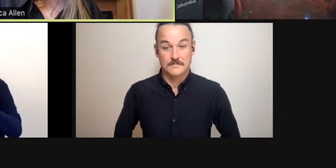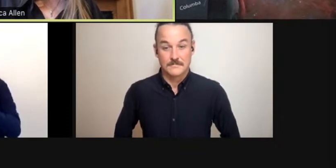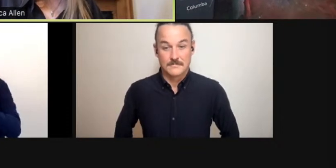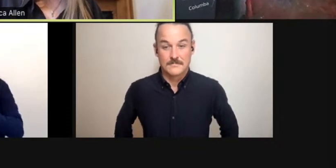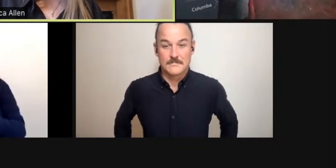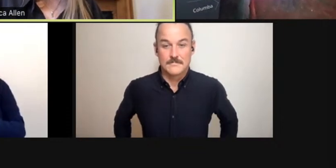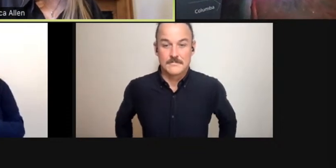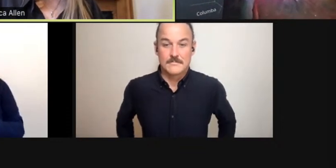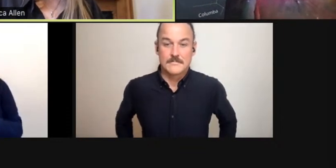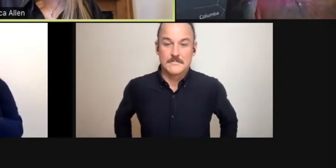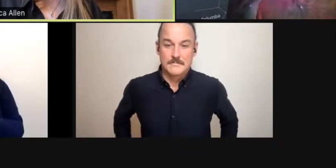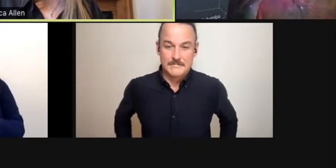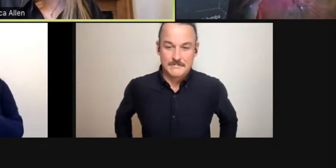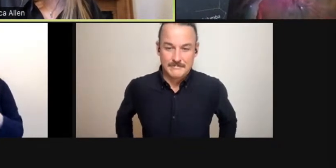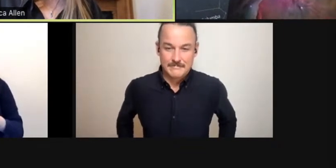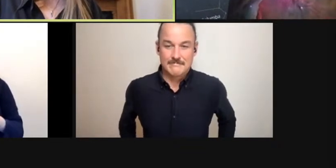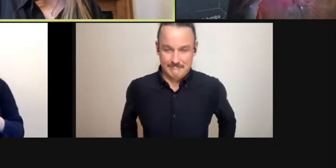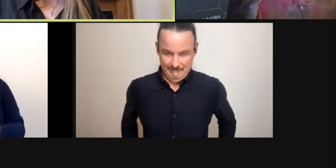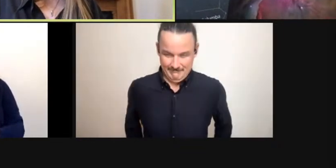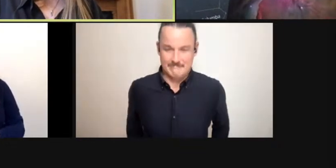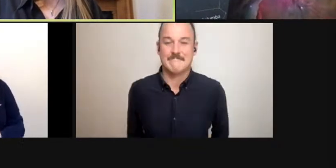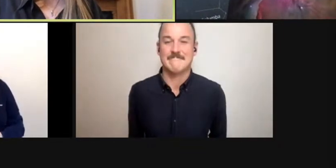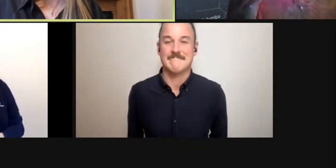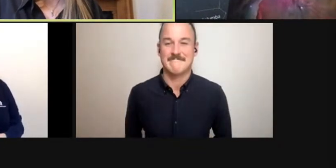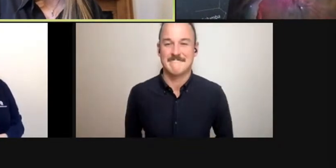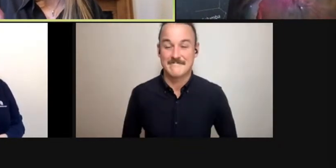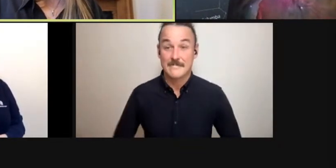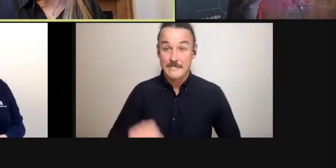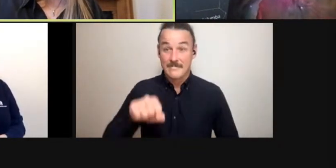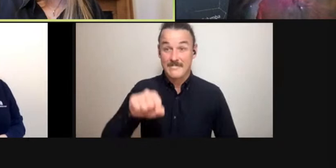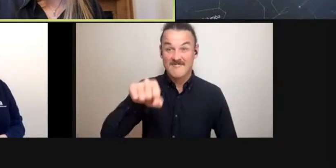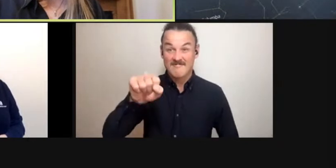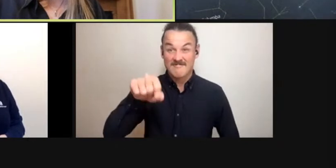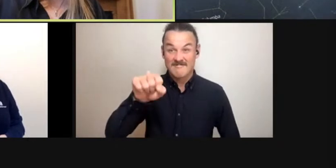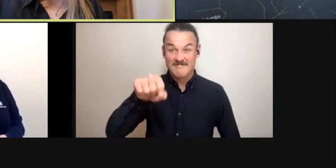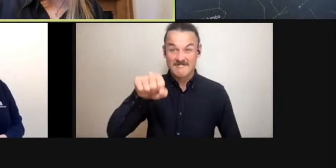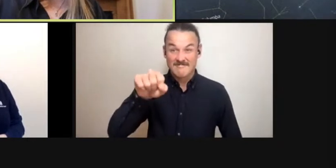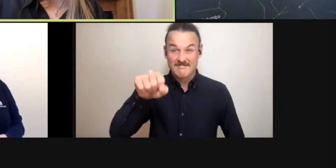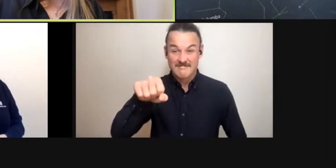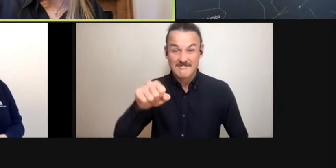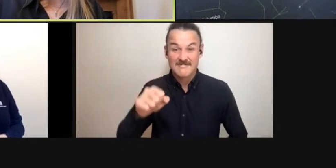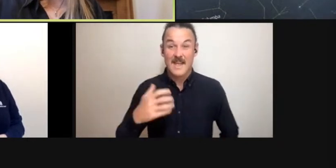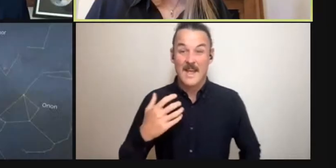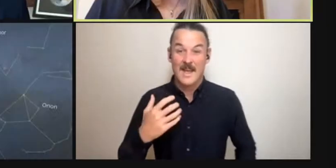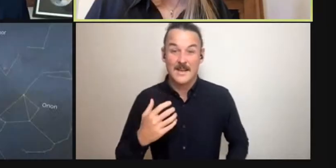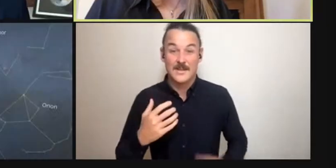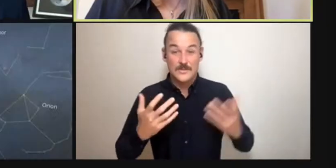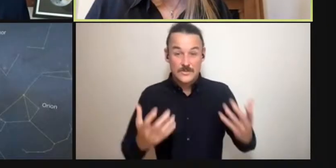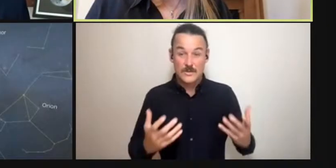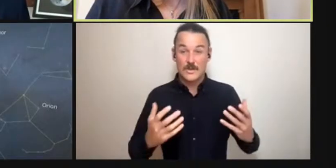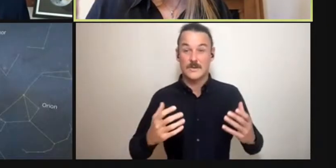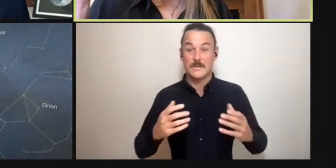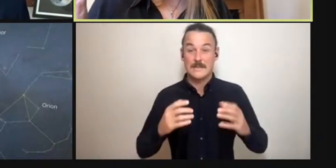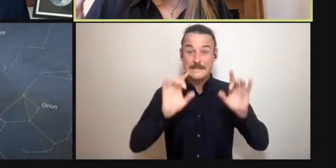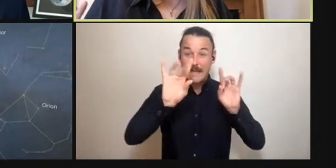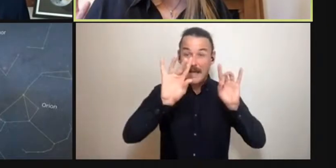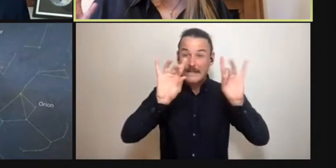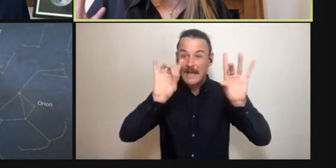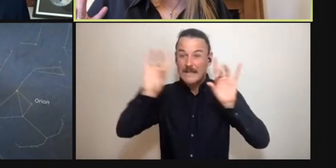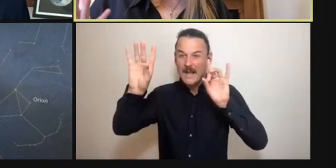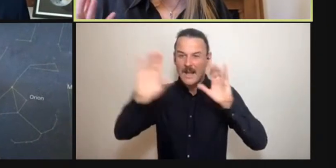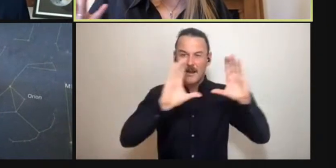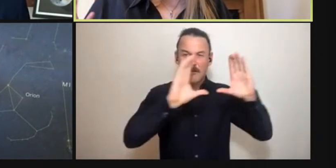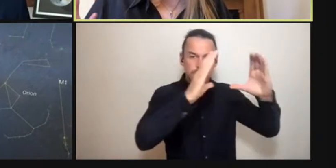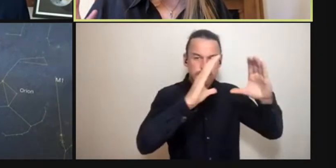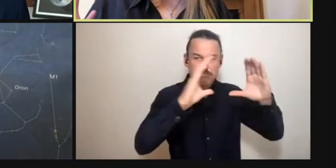so constellations are our way of looking up and finding patterns in the stars we see. And they really